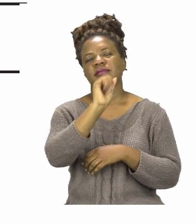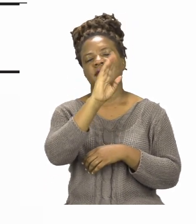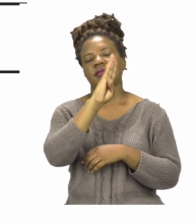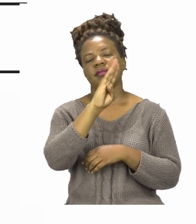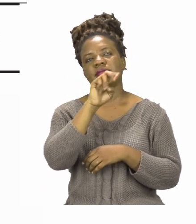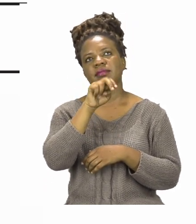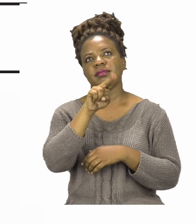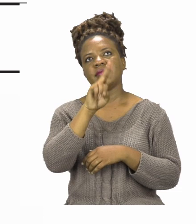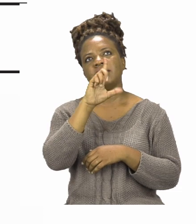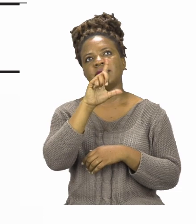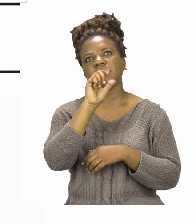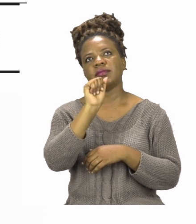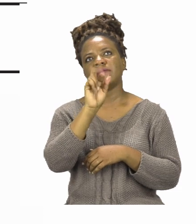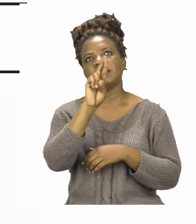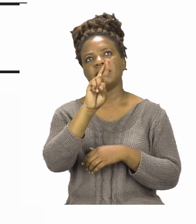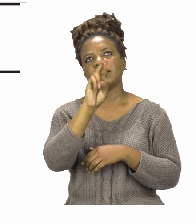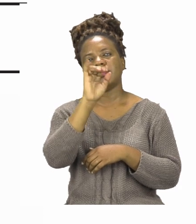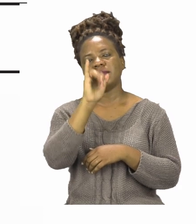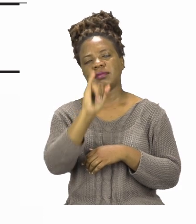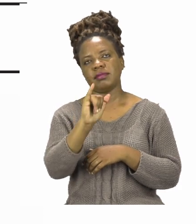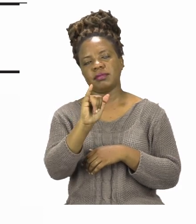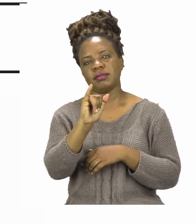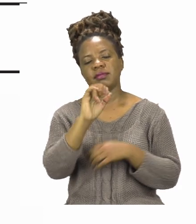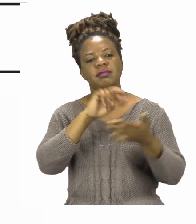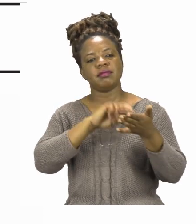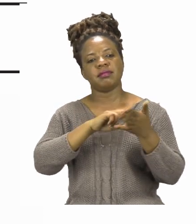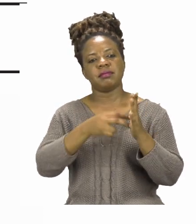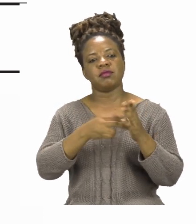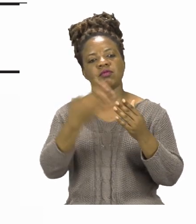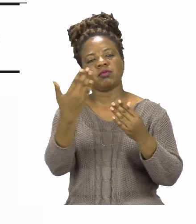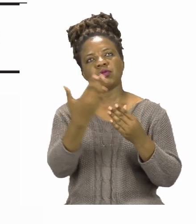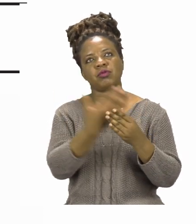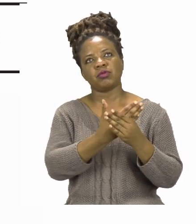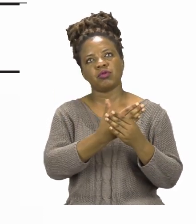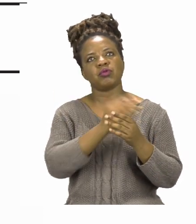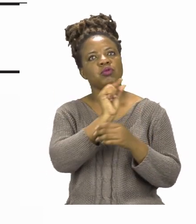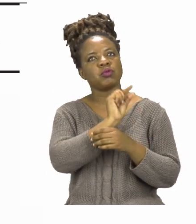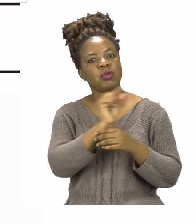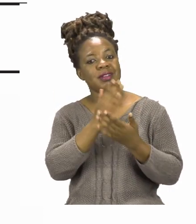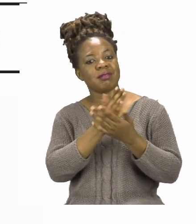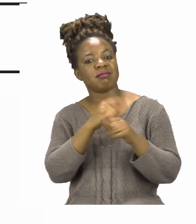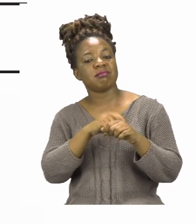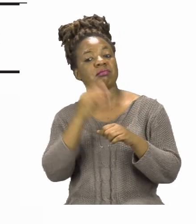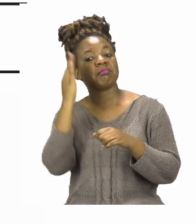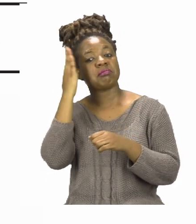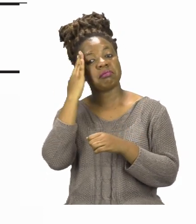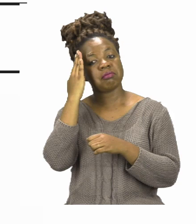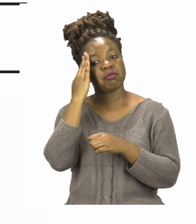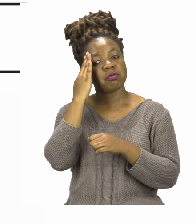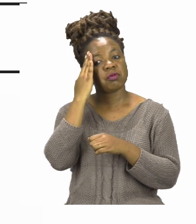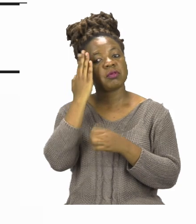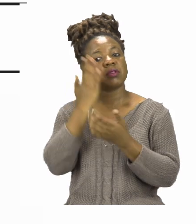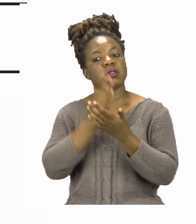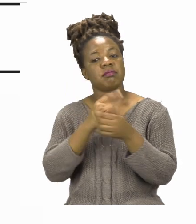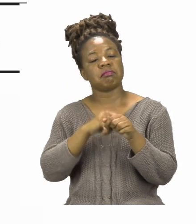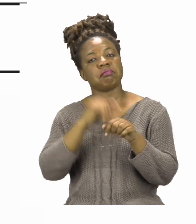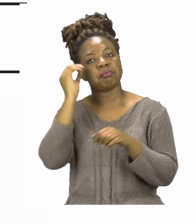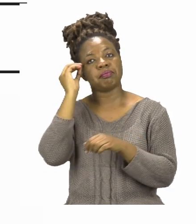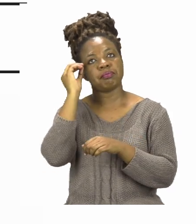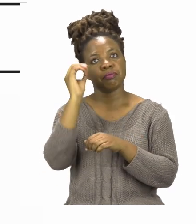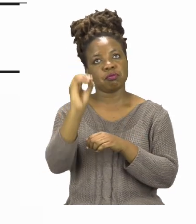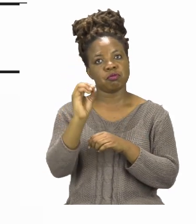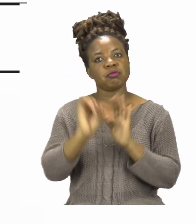not know and we'll try and use to improve our English. So, let us